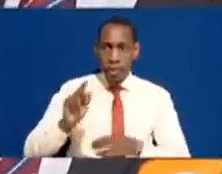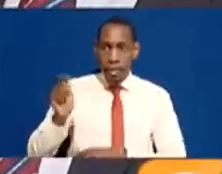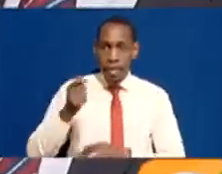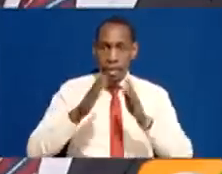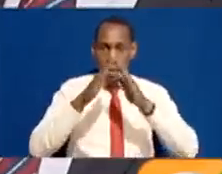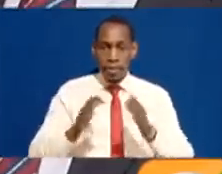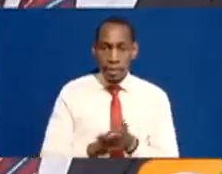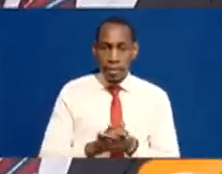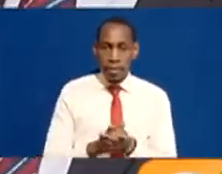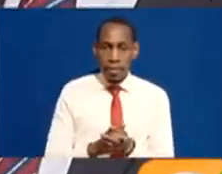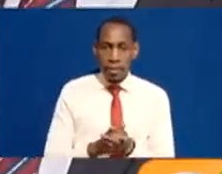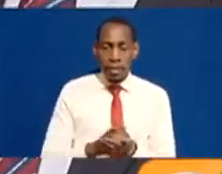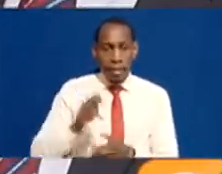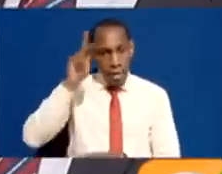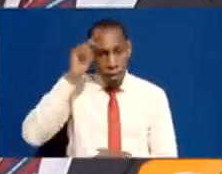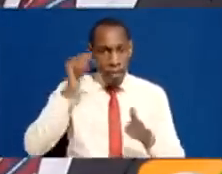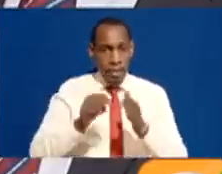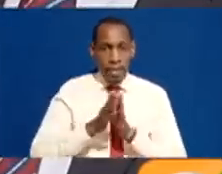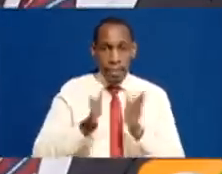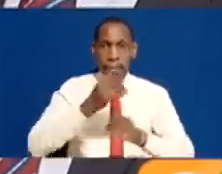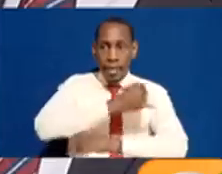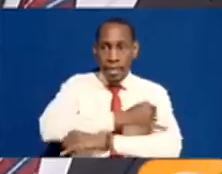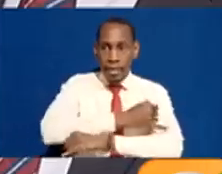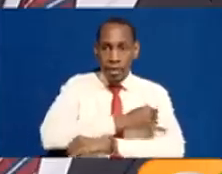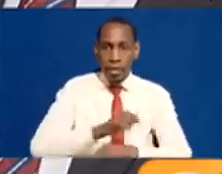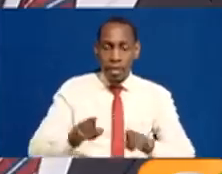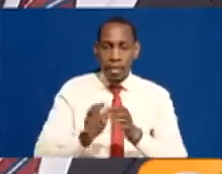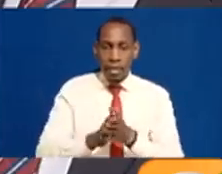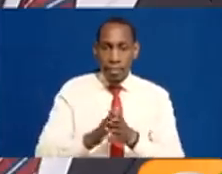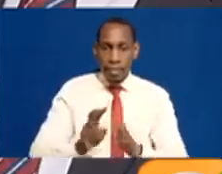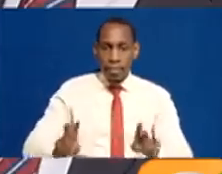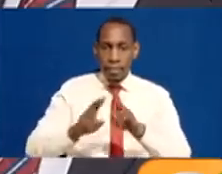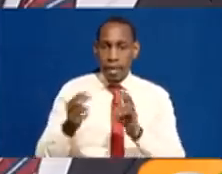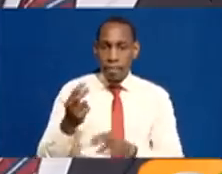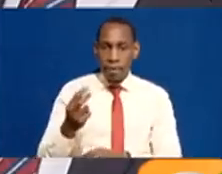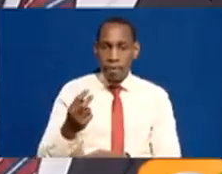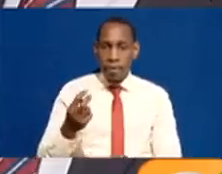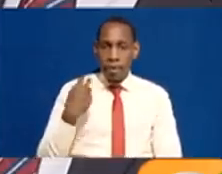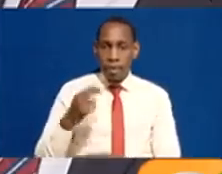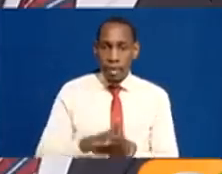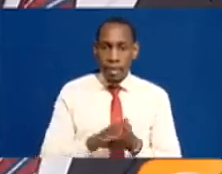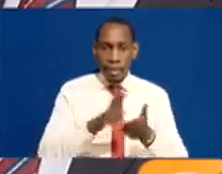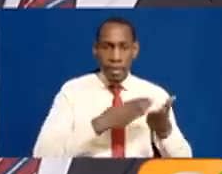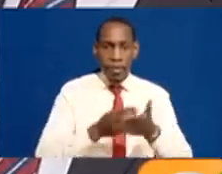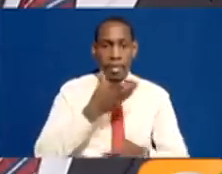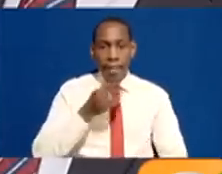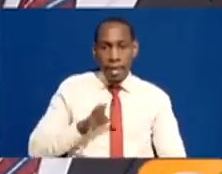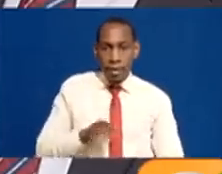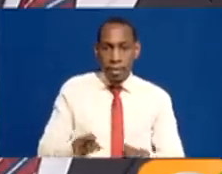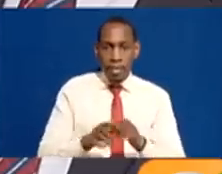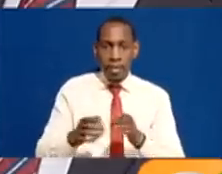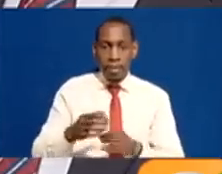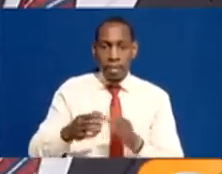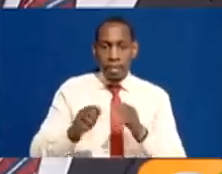House richer from shared knowledge of public institutions and a valuable contact base of men and women whose wealth of training